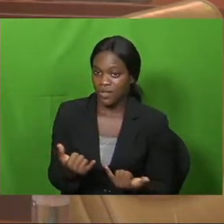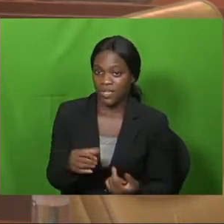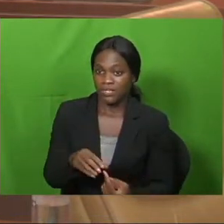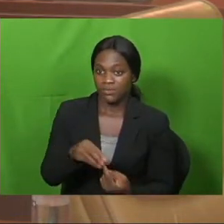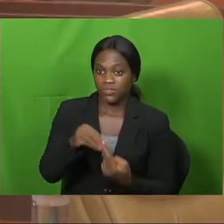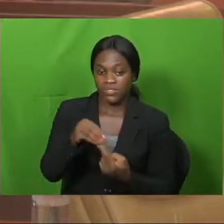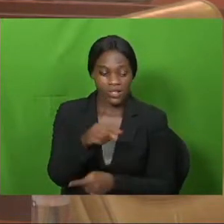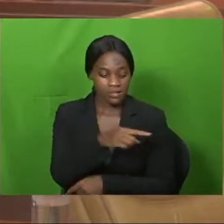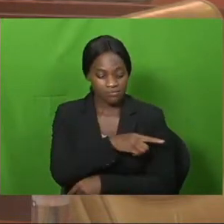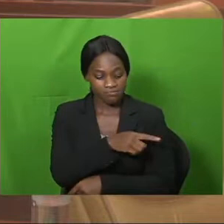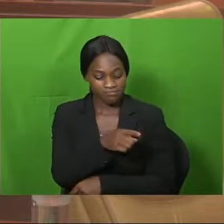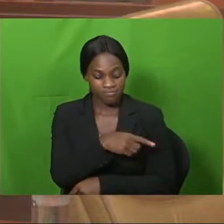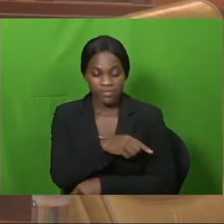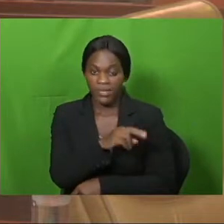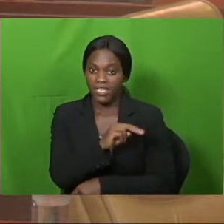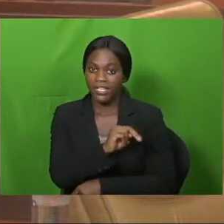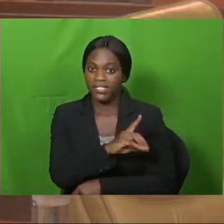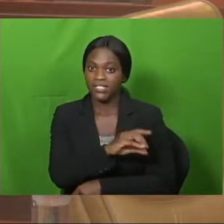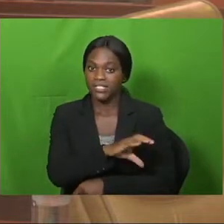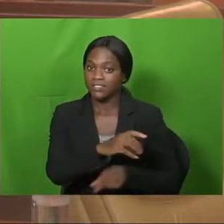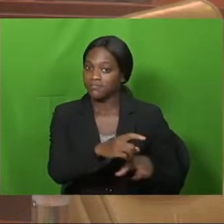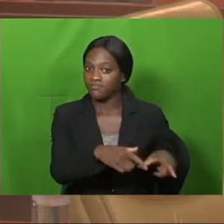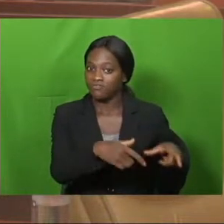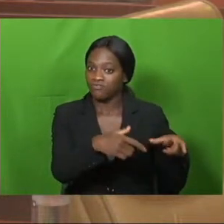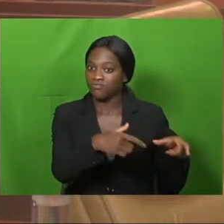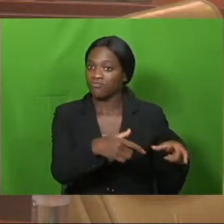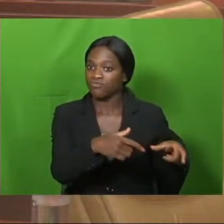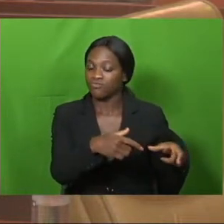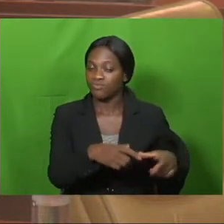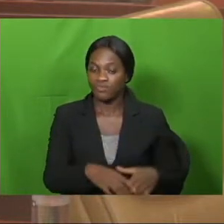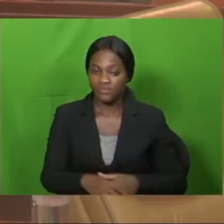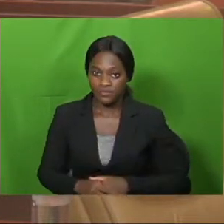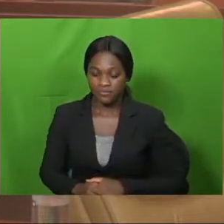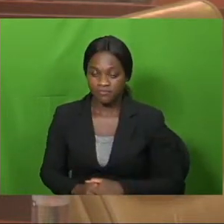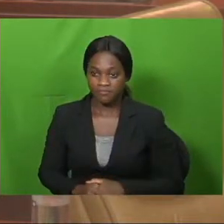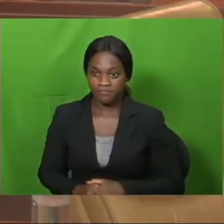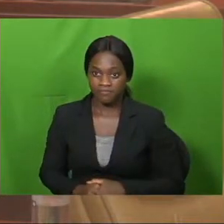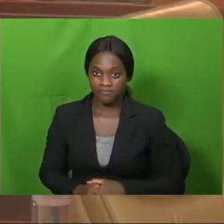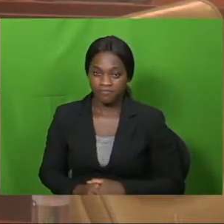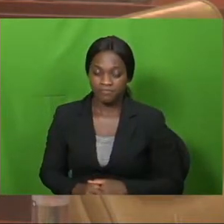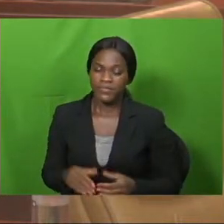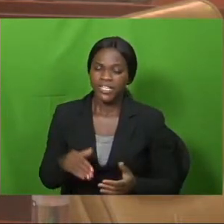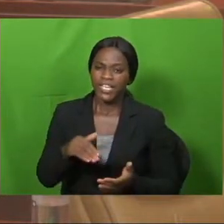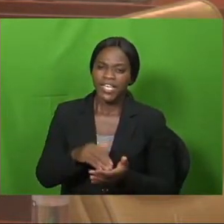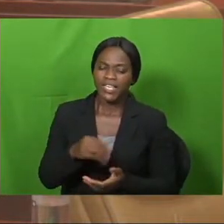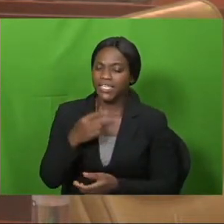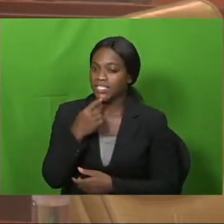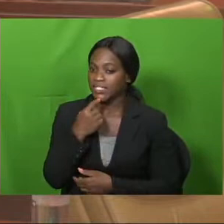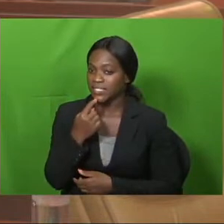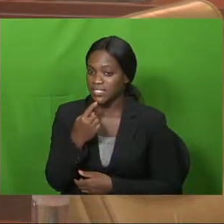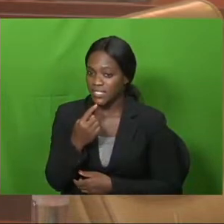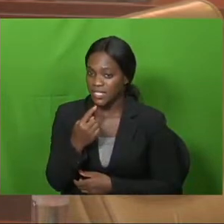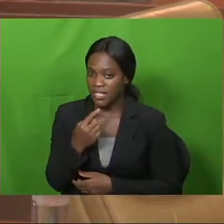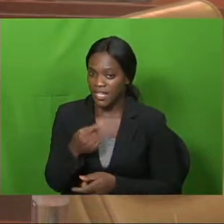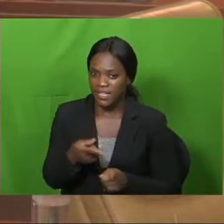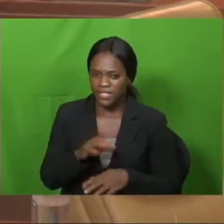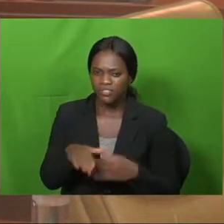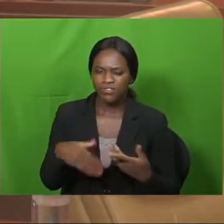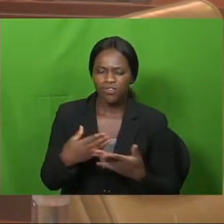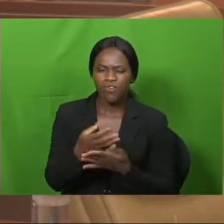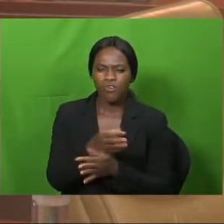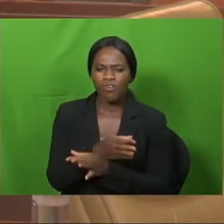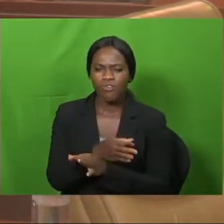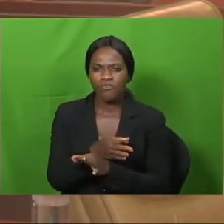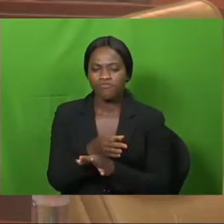friends on the other side of the aisle who are very despondent. Again, I say, let us free ourselves from